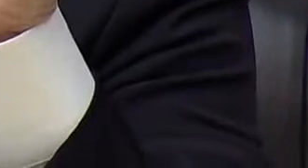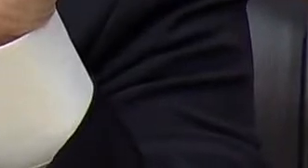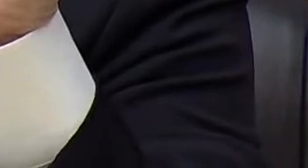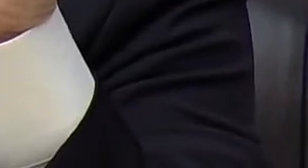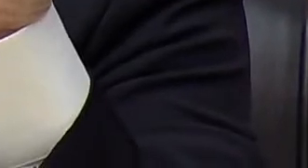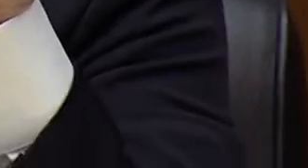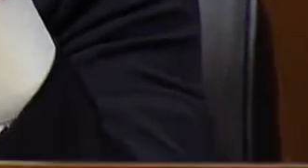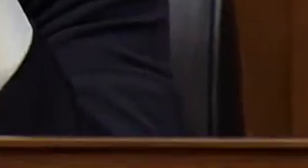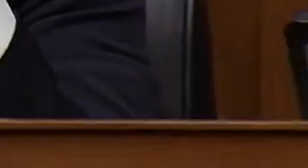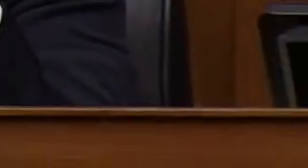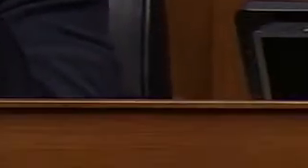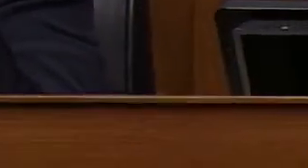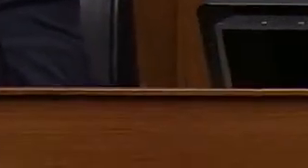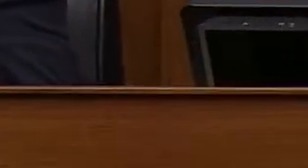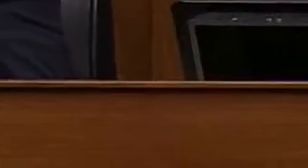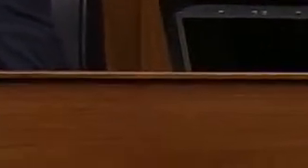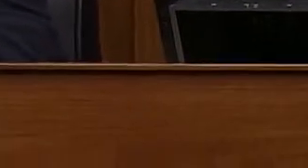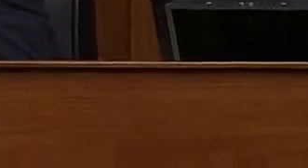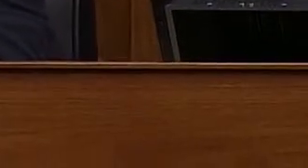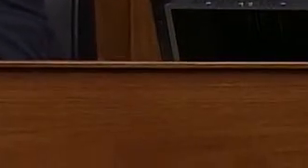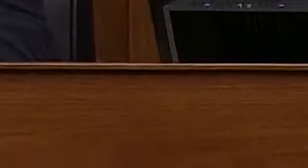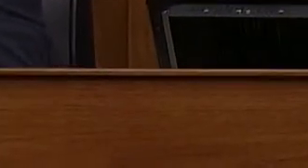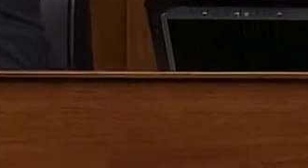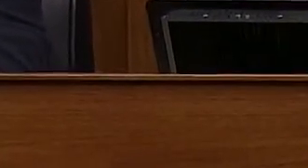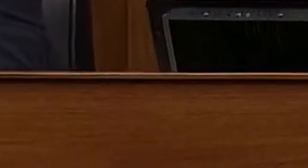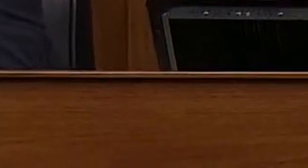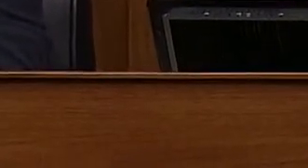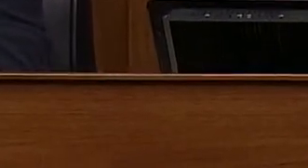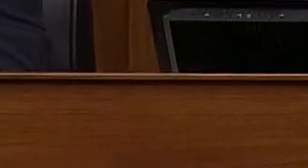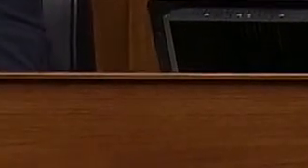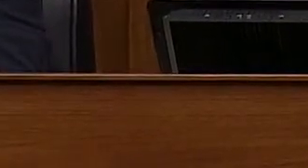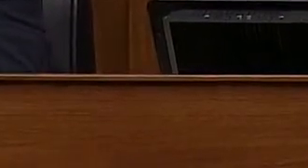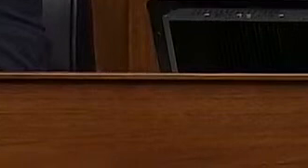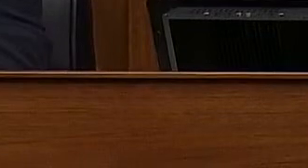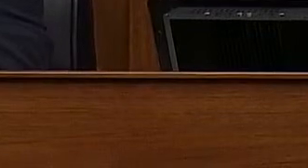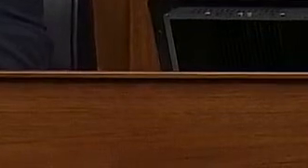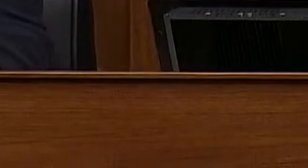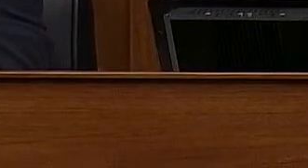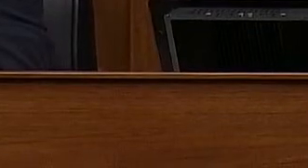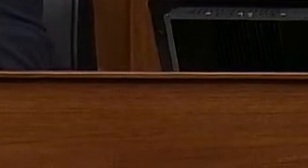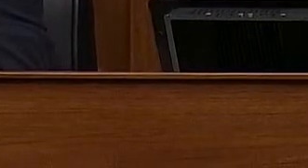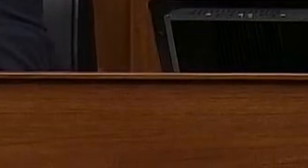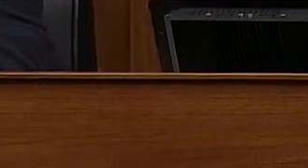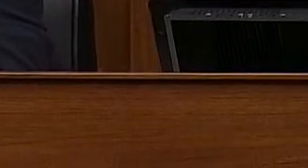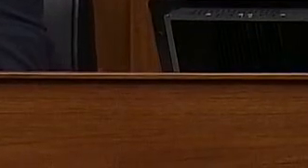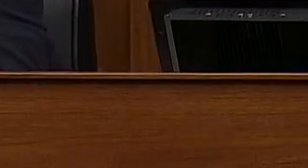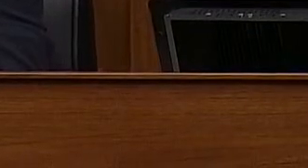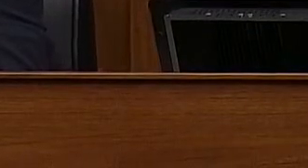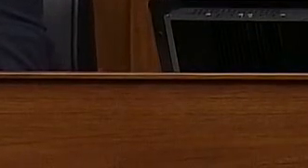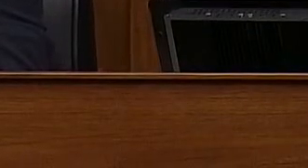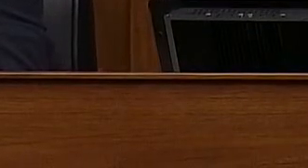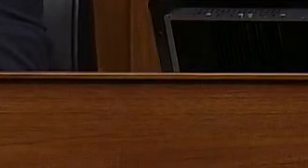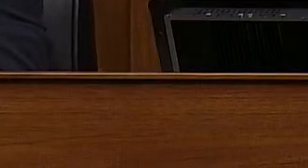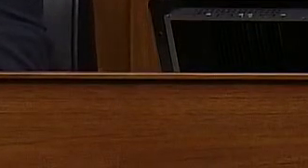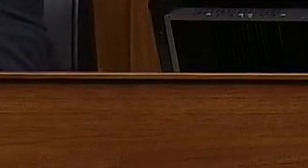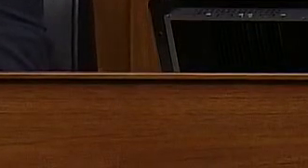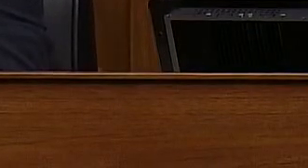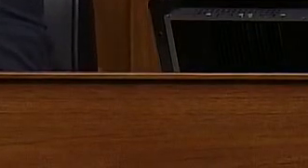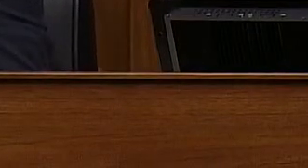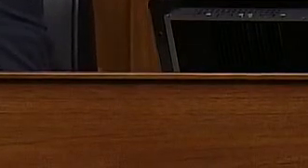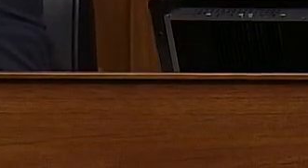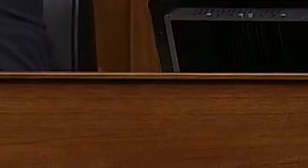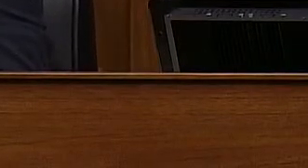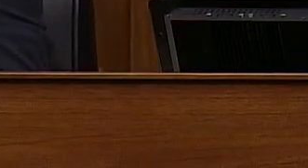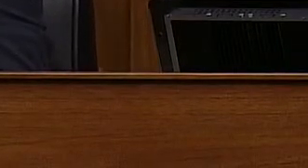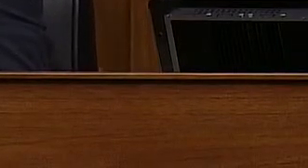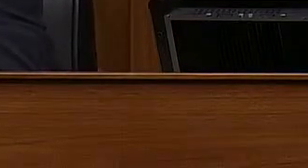clear. Today's hearing is all about creating 2 new Democratic U.S.